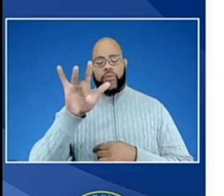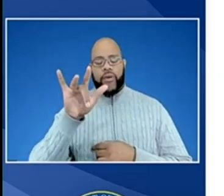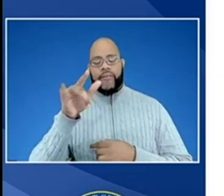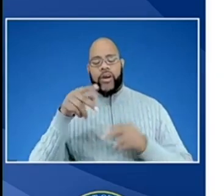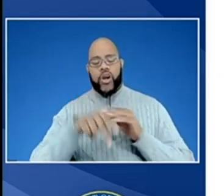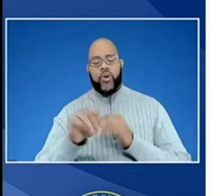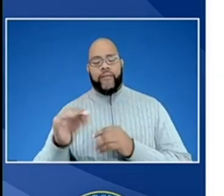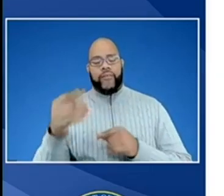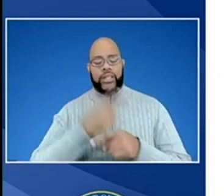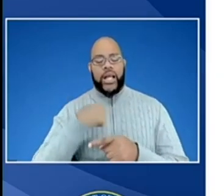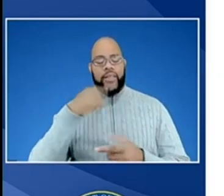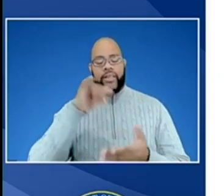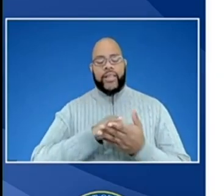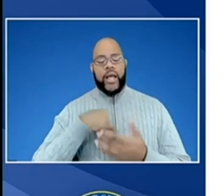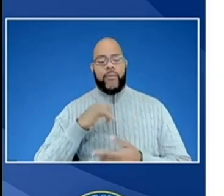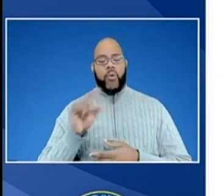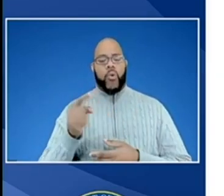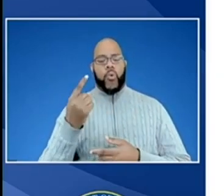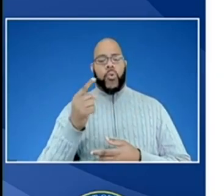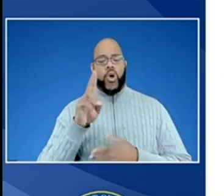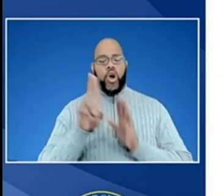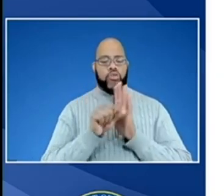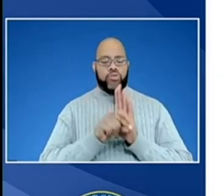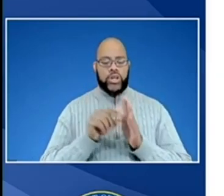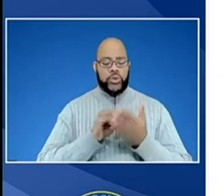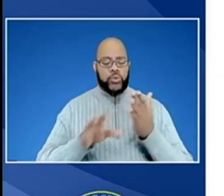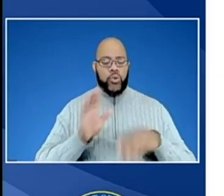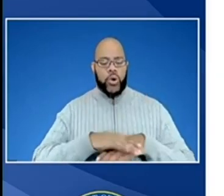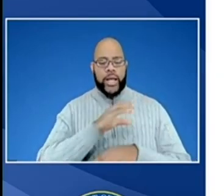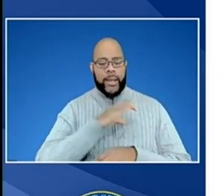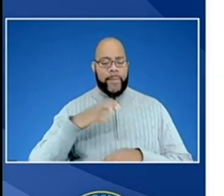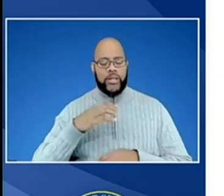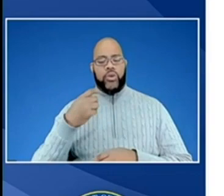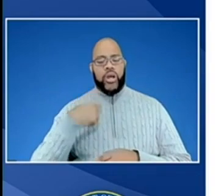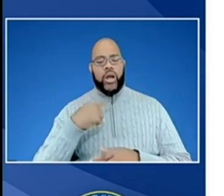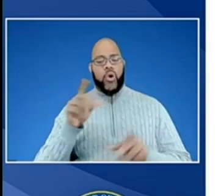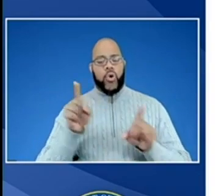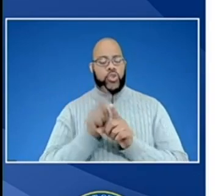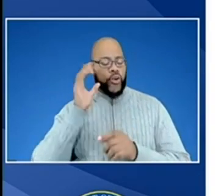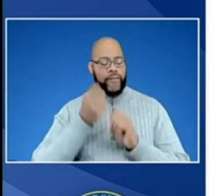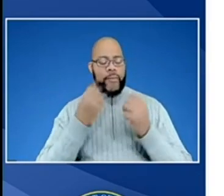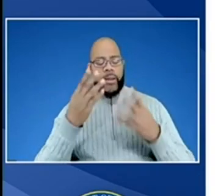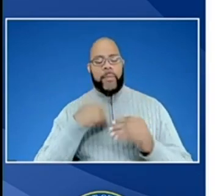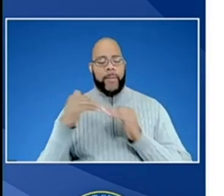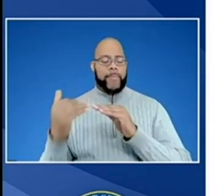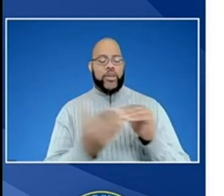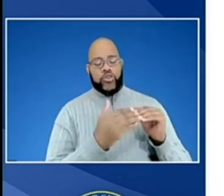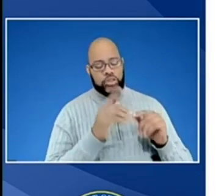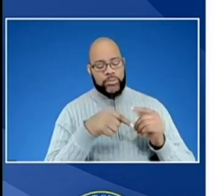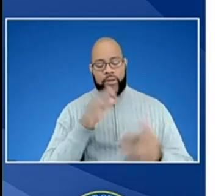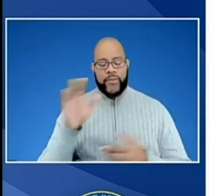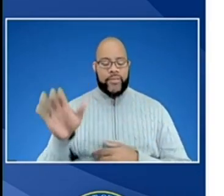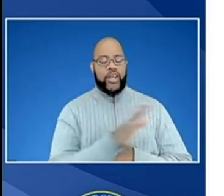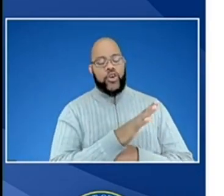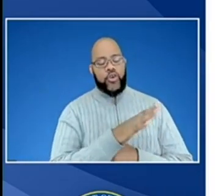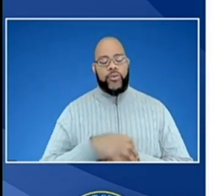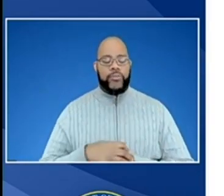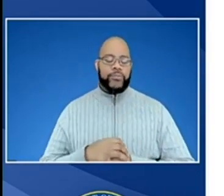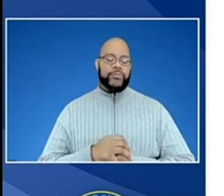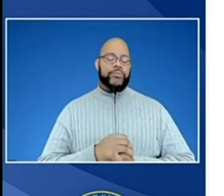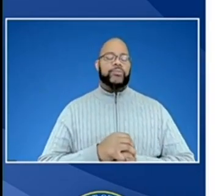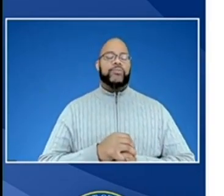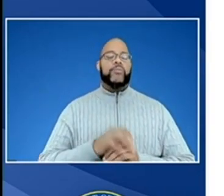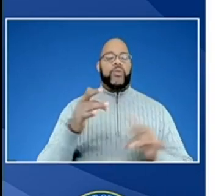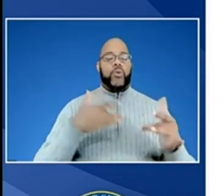date. I believe I'm the only undergraduate student here on this committee, and so I've also heard from a lot of my peers about their